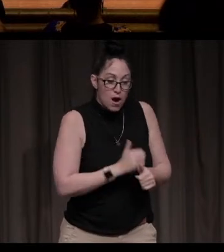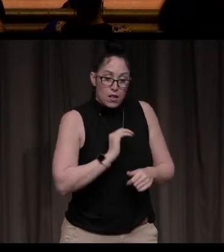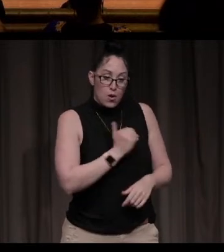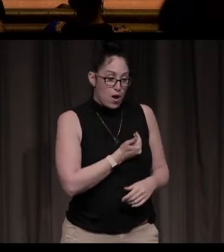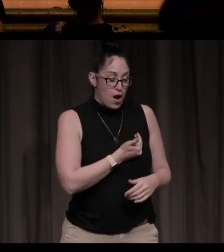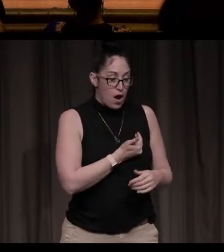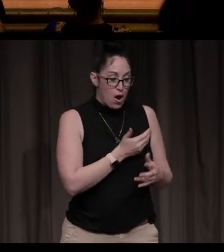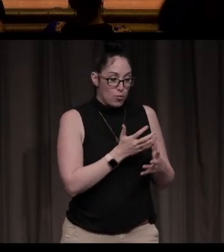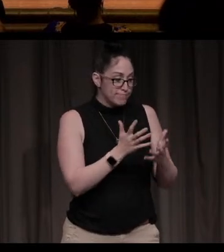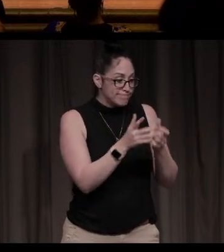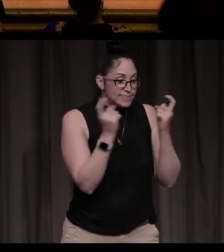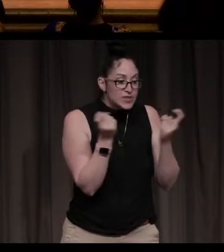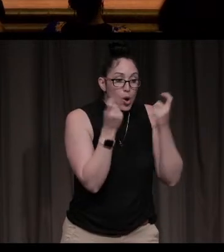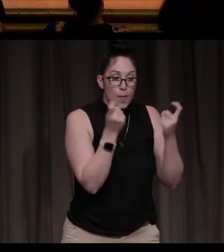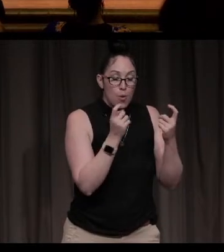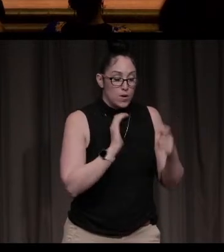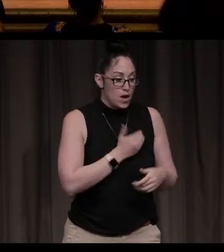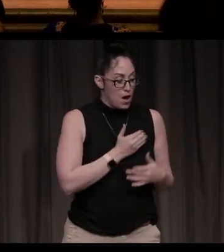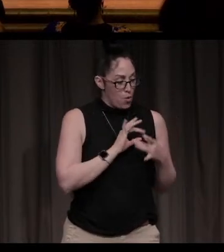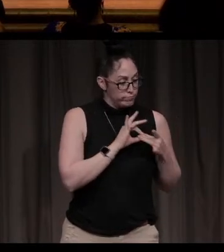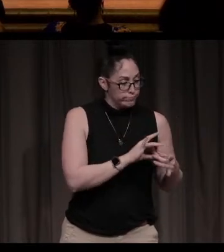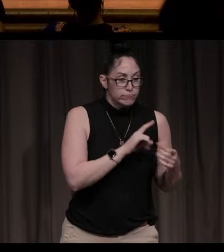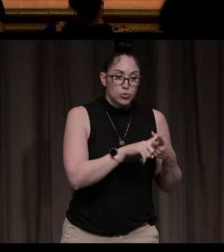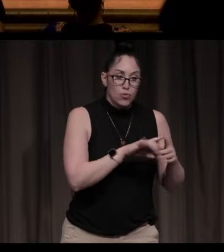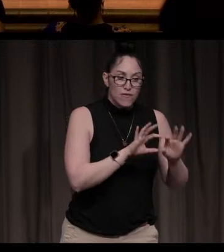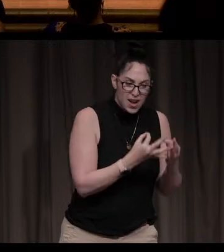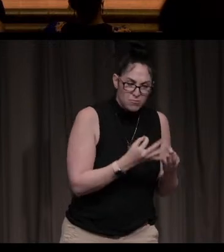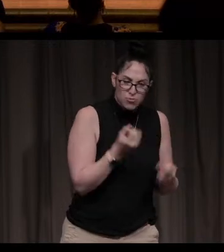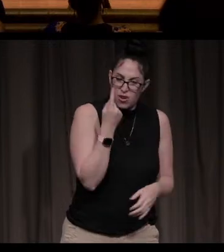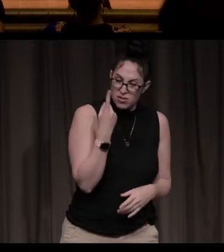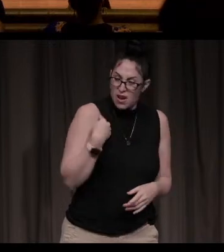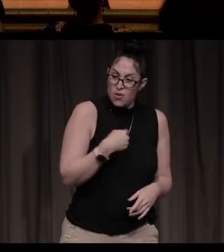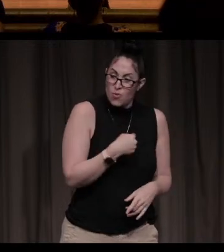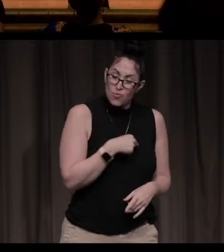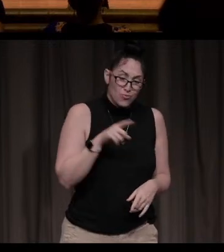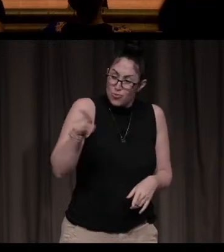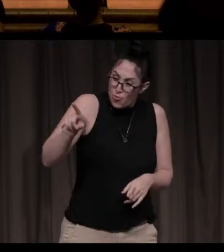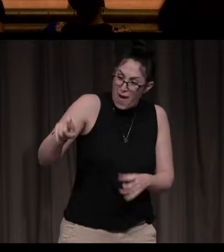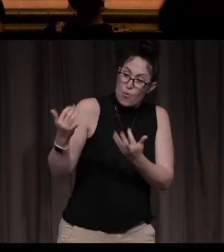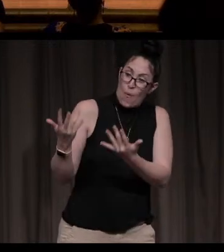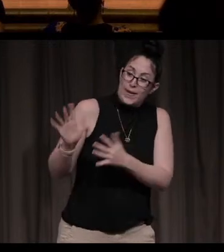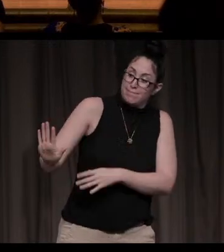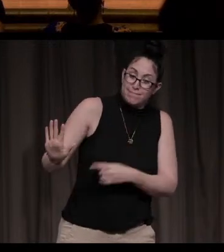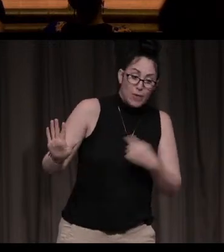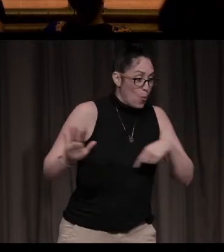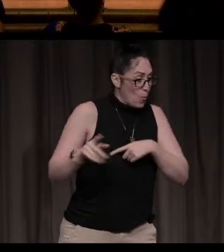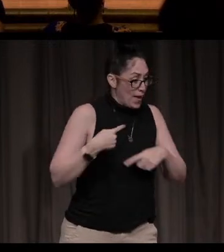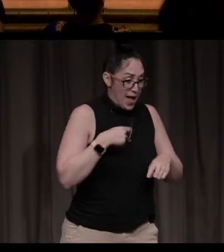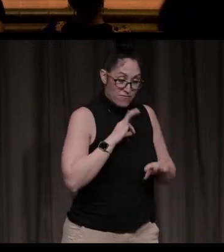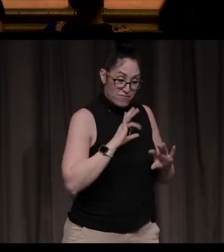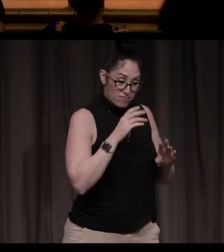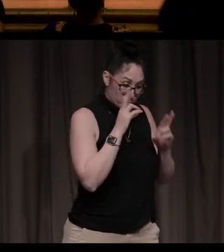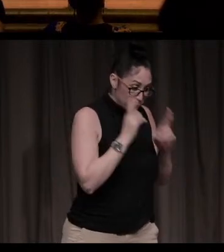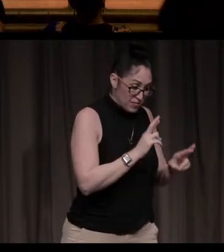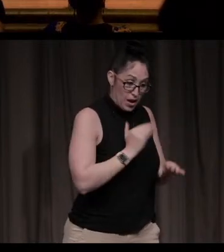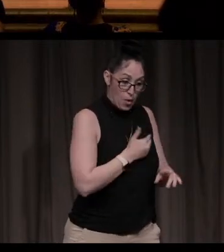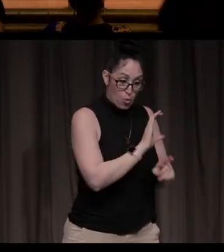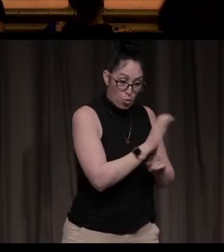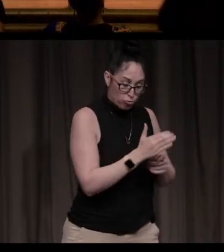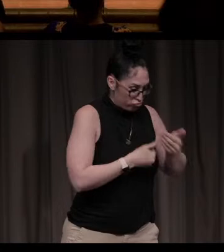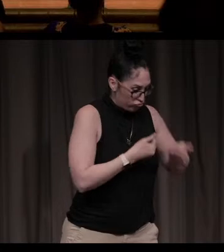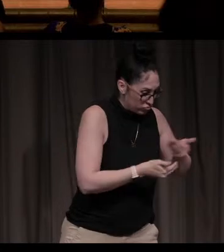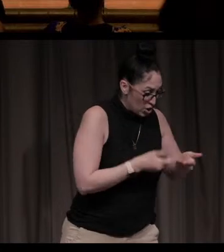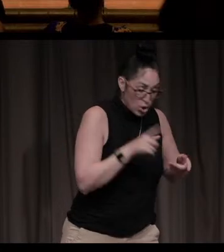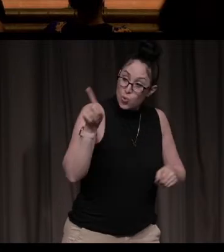to family, and sometimes that means that you just gotta wait, because we have things to do, and sometimes those things that we gotta do, unfortunately, you